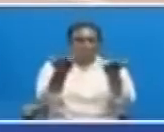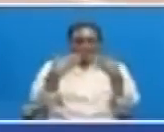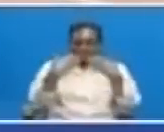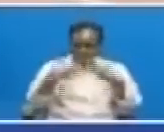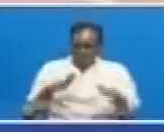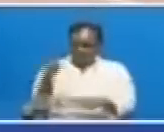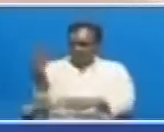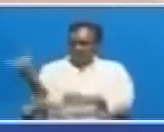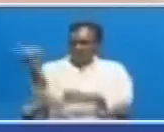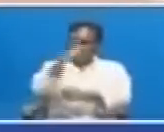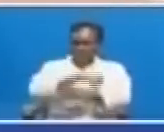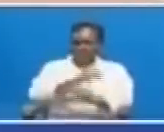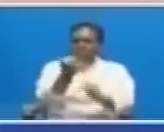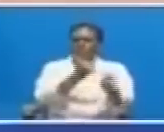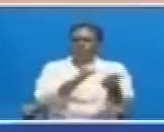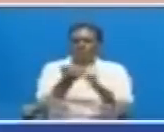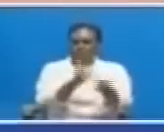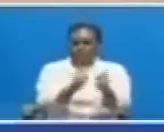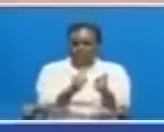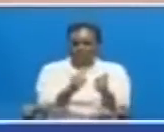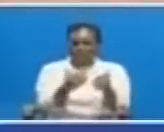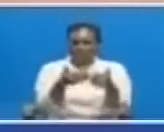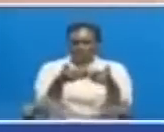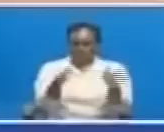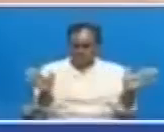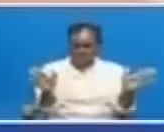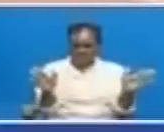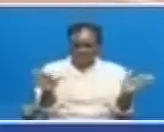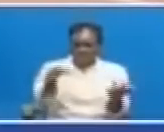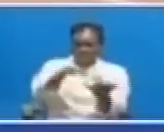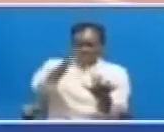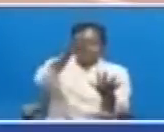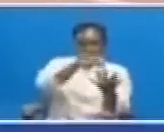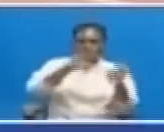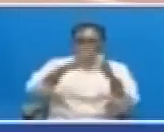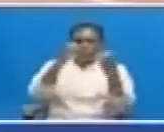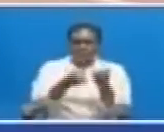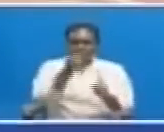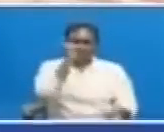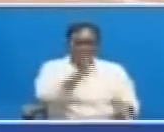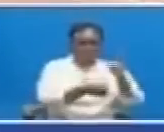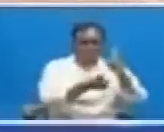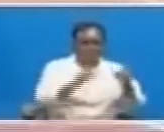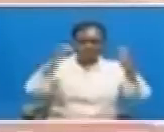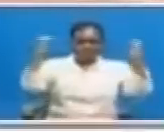of the three-day national championships now paves way for the national trials to select the team to the World Athletics Championships